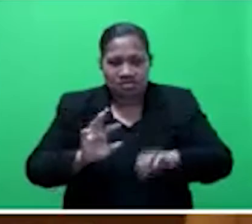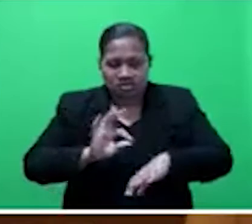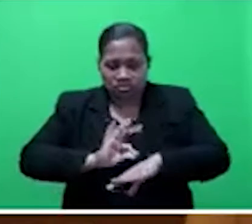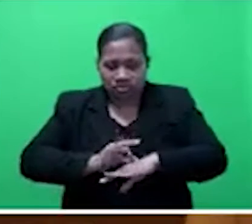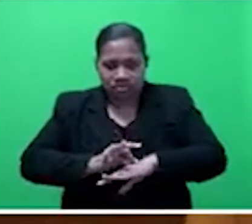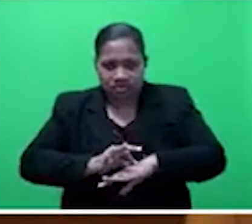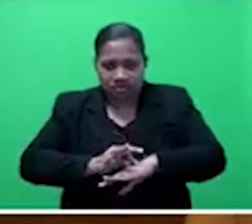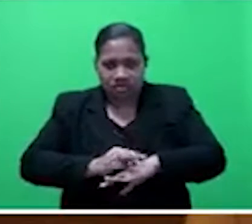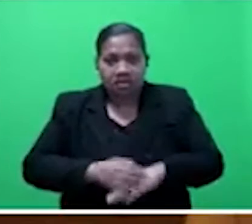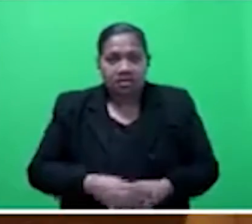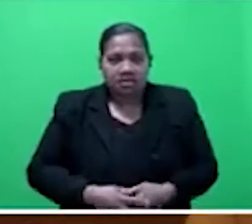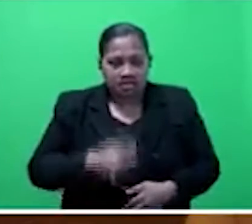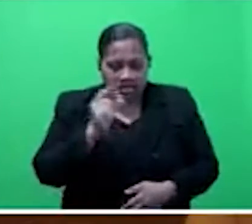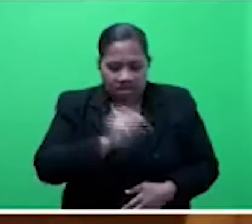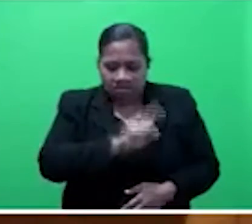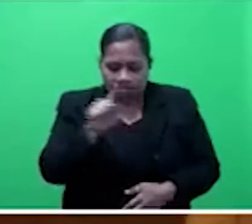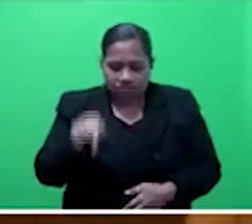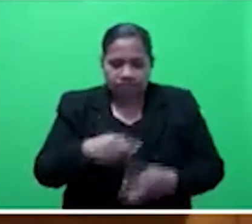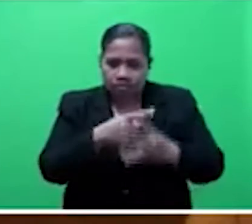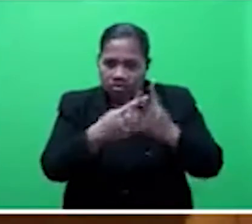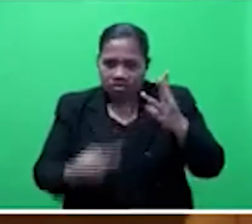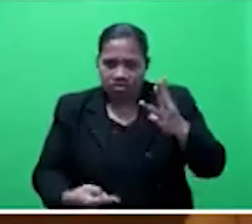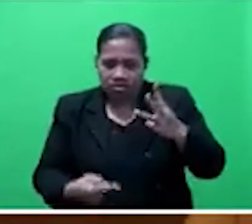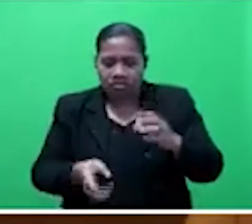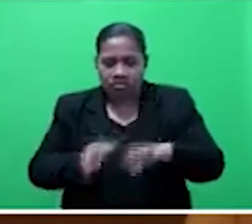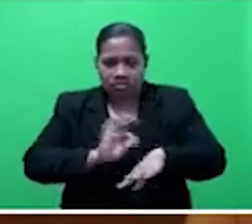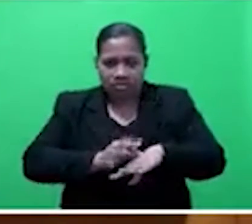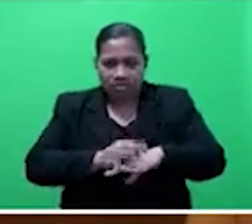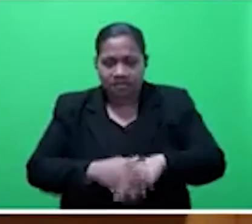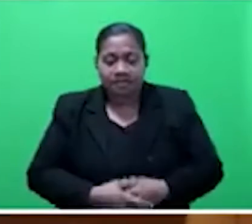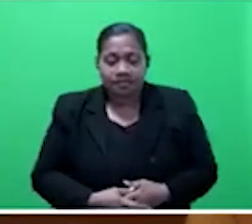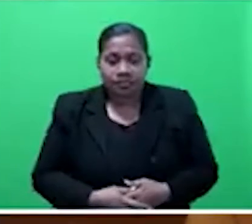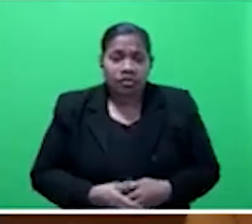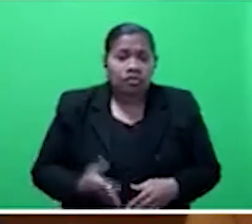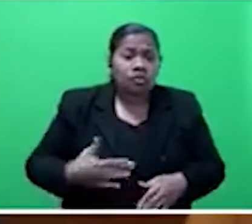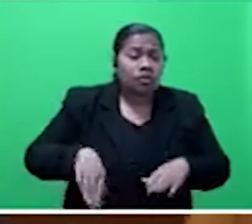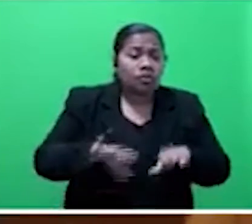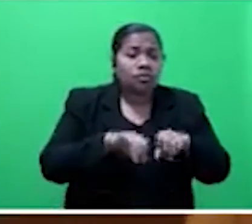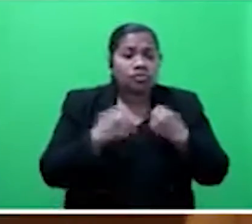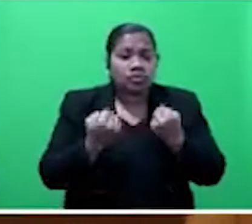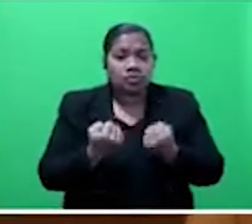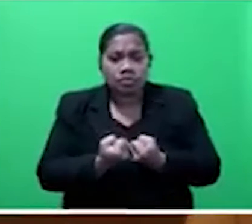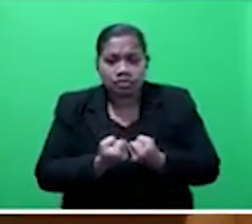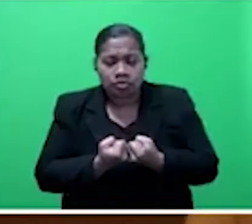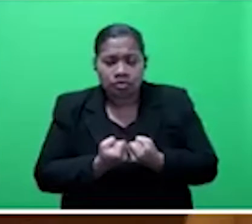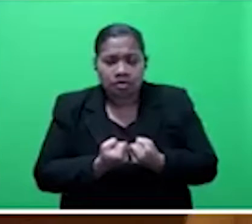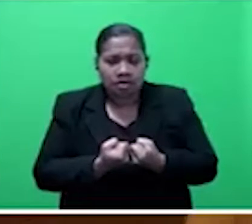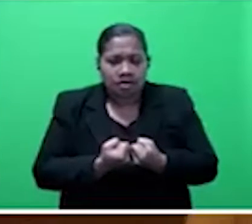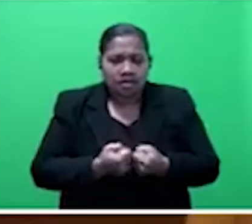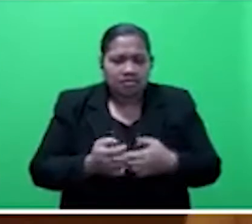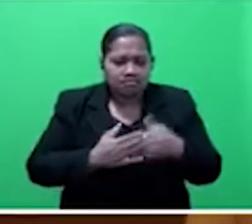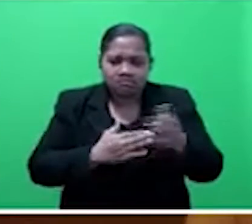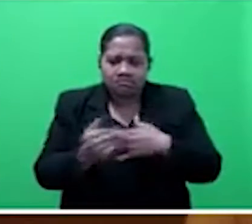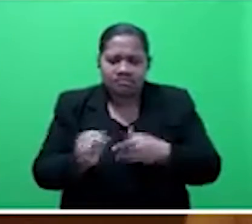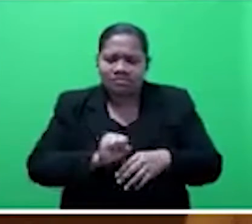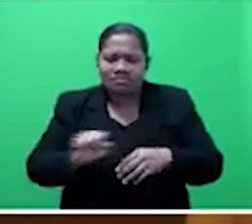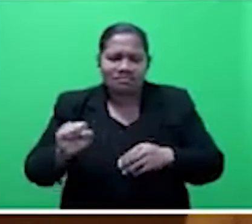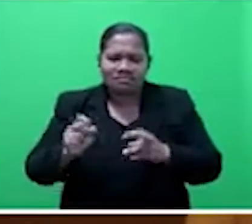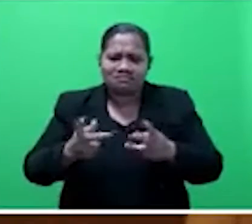care to all Fijians, irrespective of their social or geographical location in Fiji.